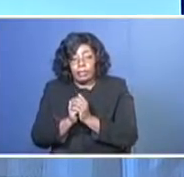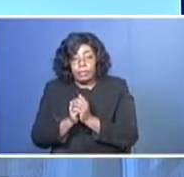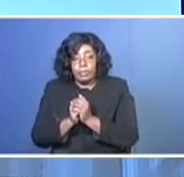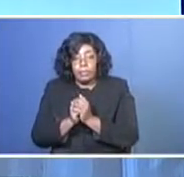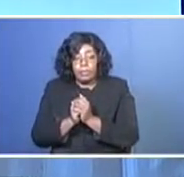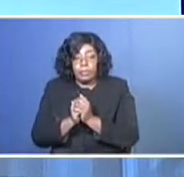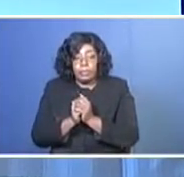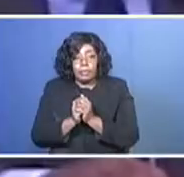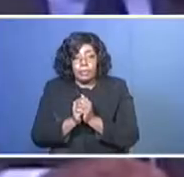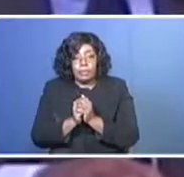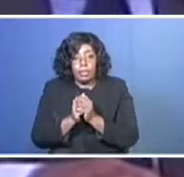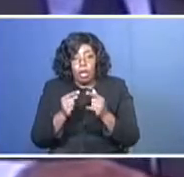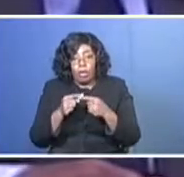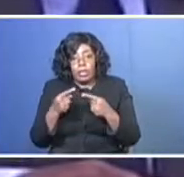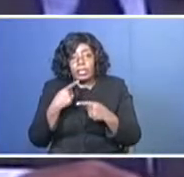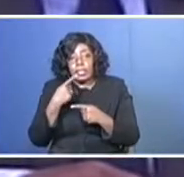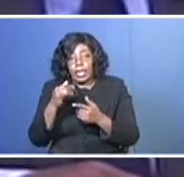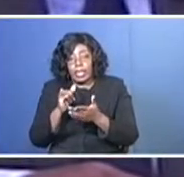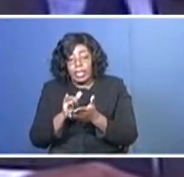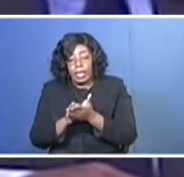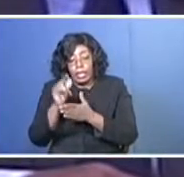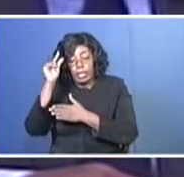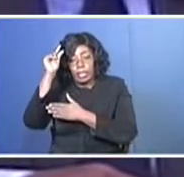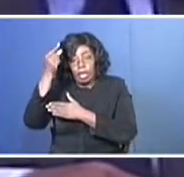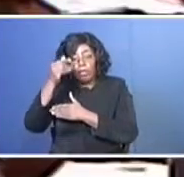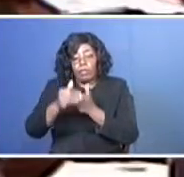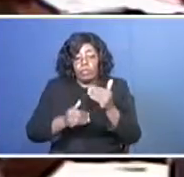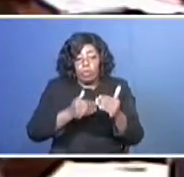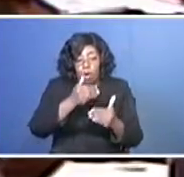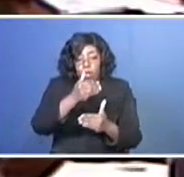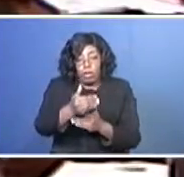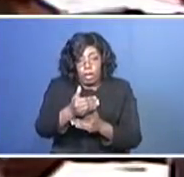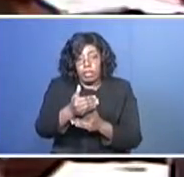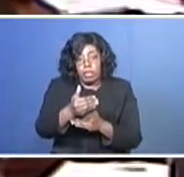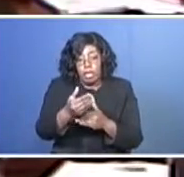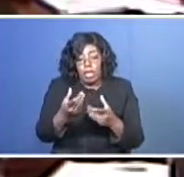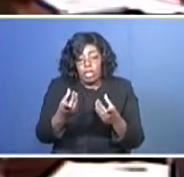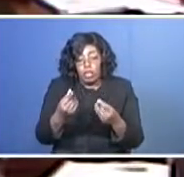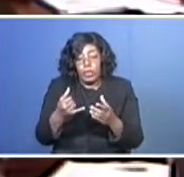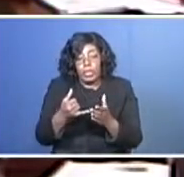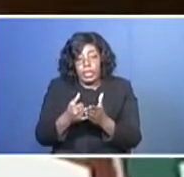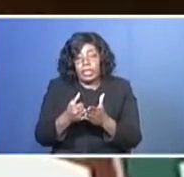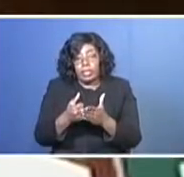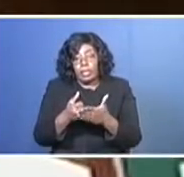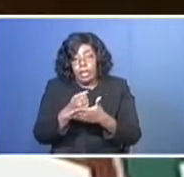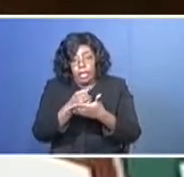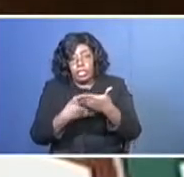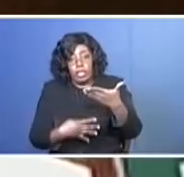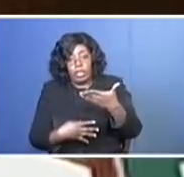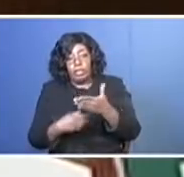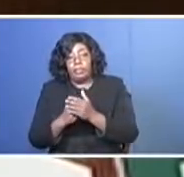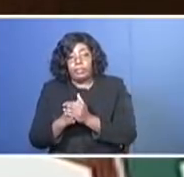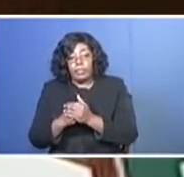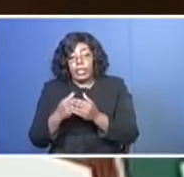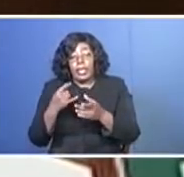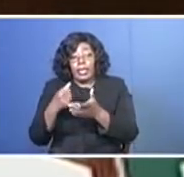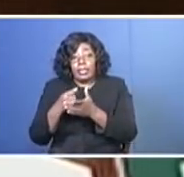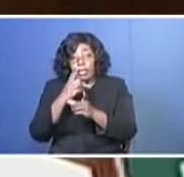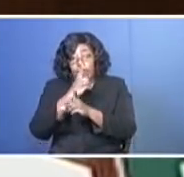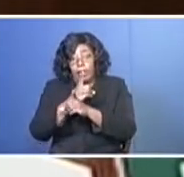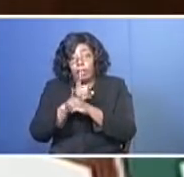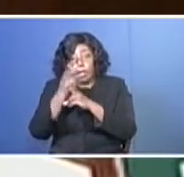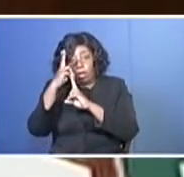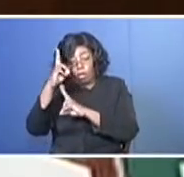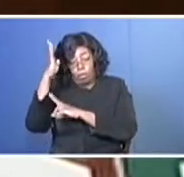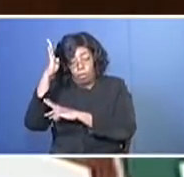Adderley. Opposition claims about the government's progress in carrying out its legislative agenda defended by Prime Minister the